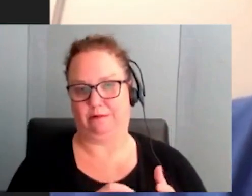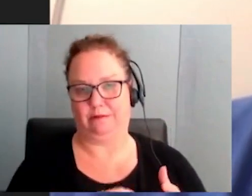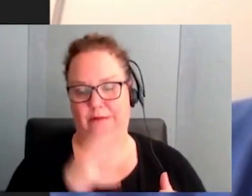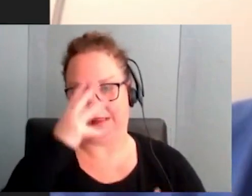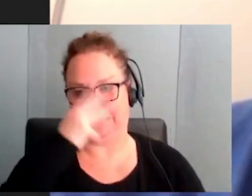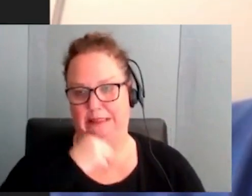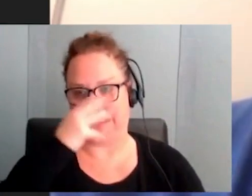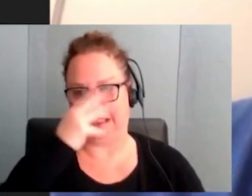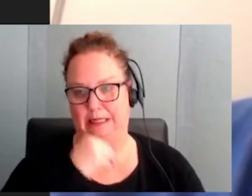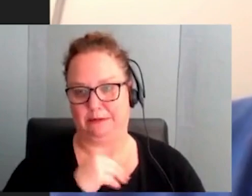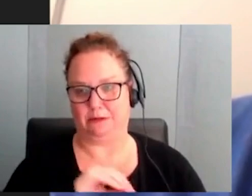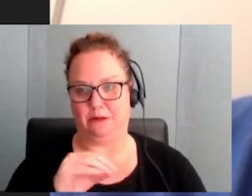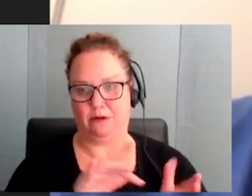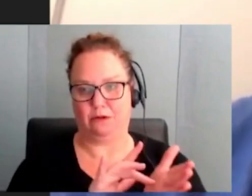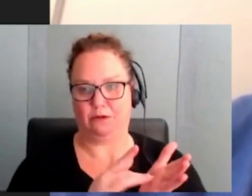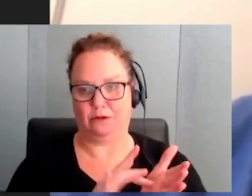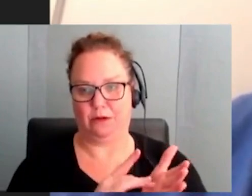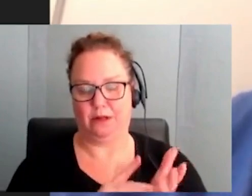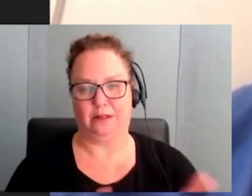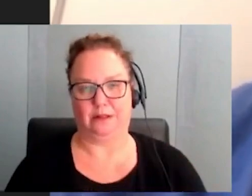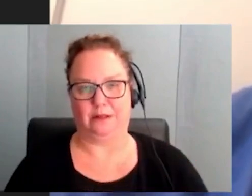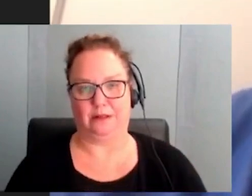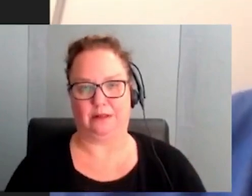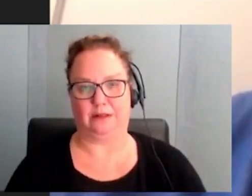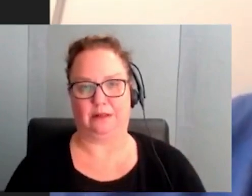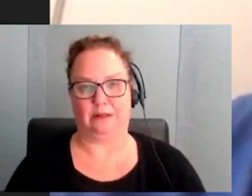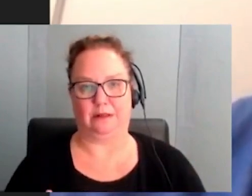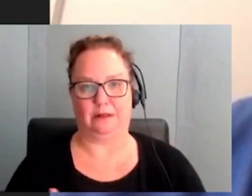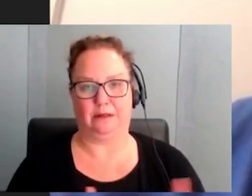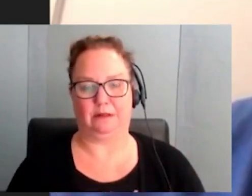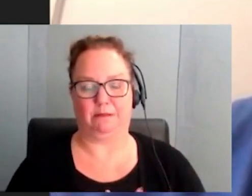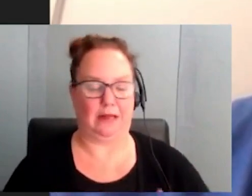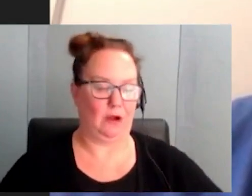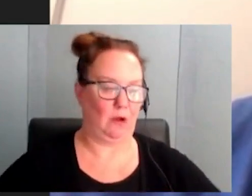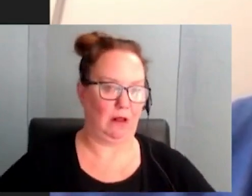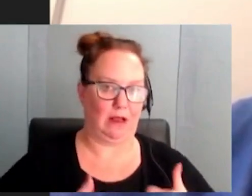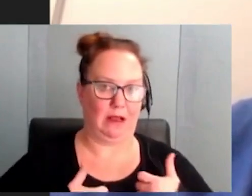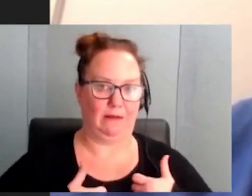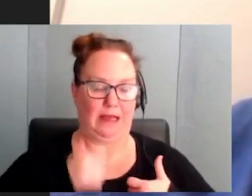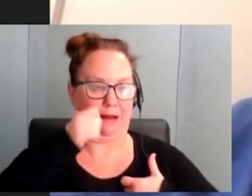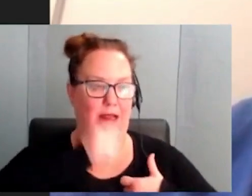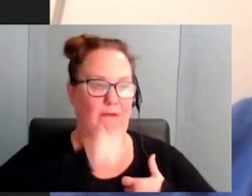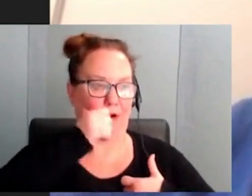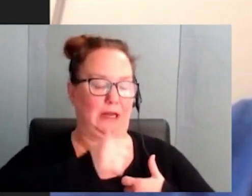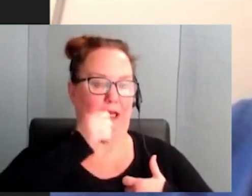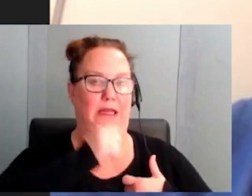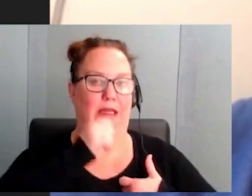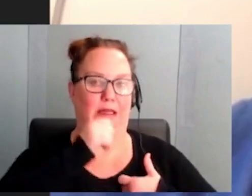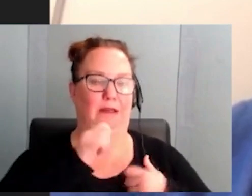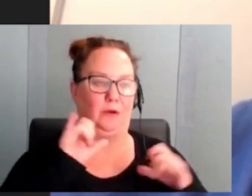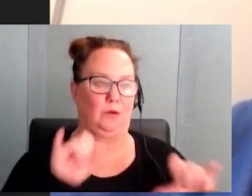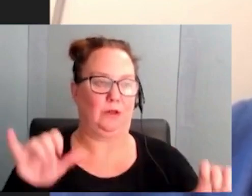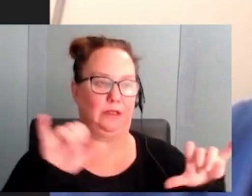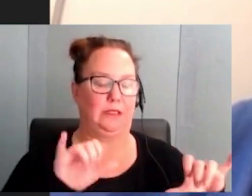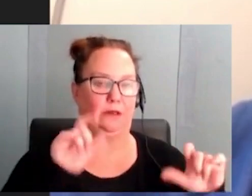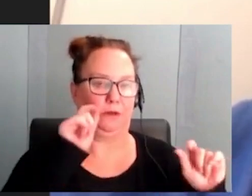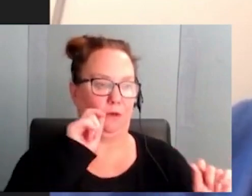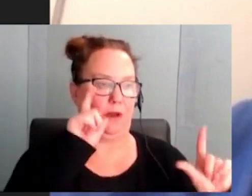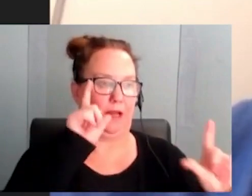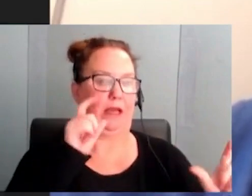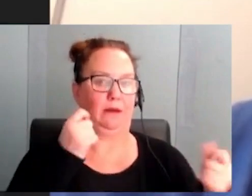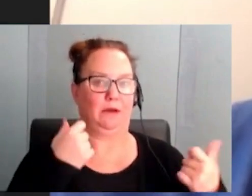I didn't have drugs, and then my whole life and daily routine was just waking up and trying